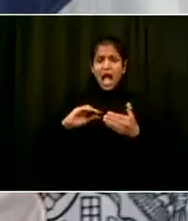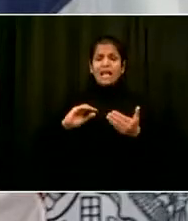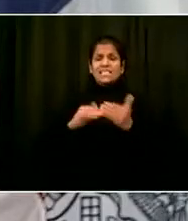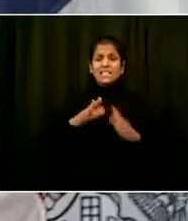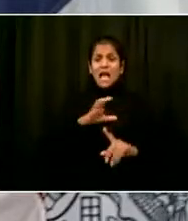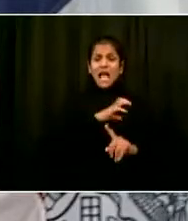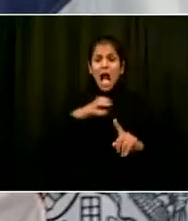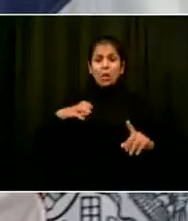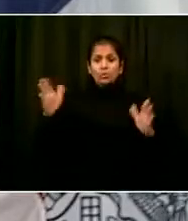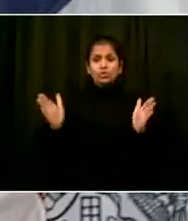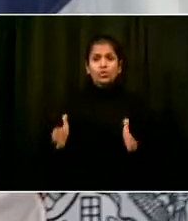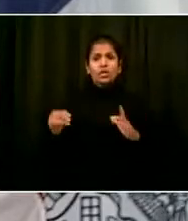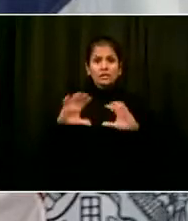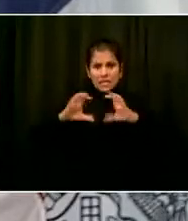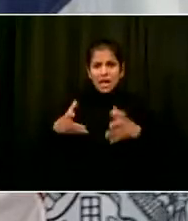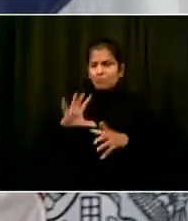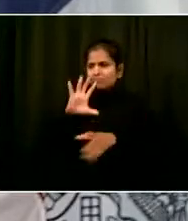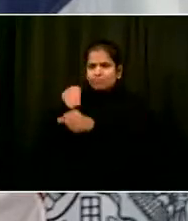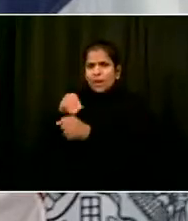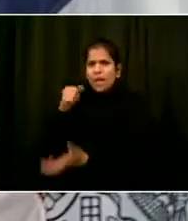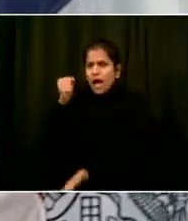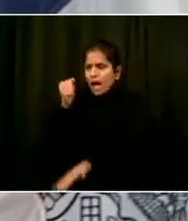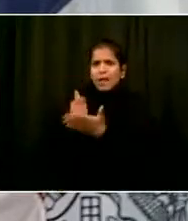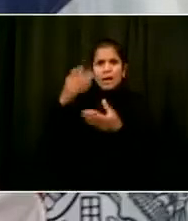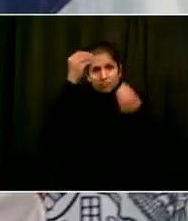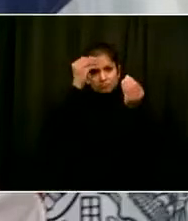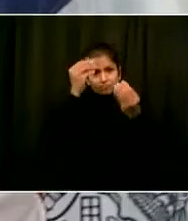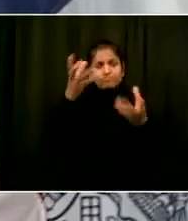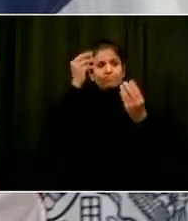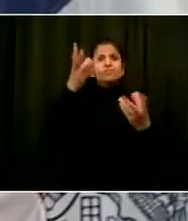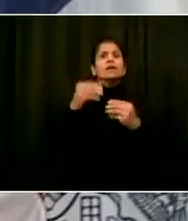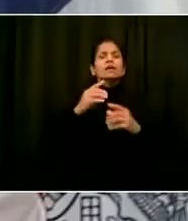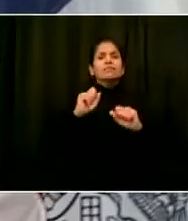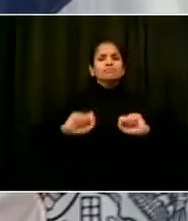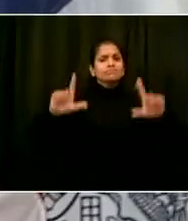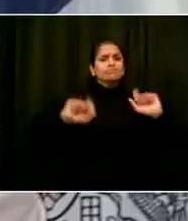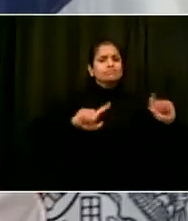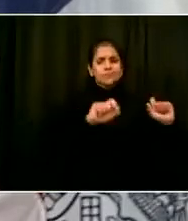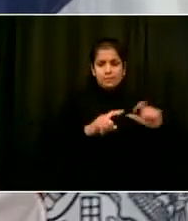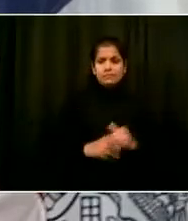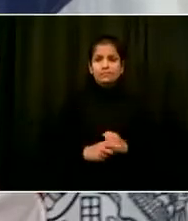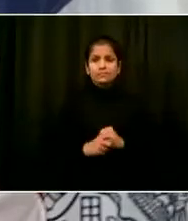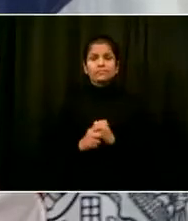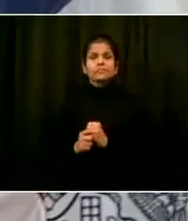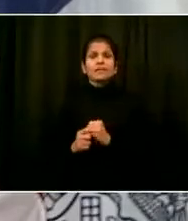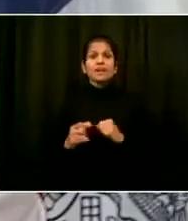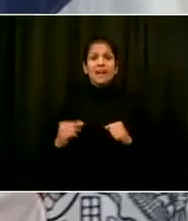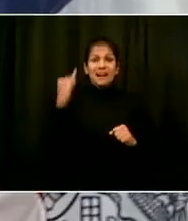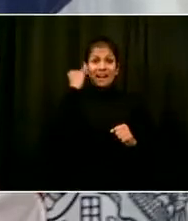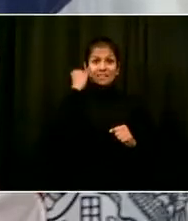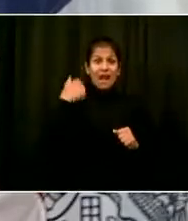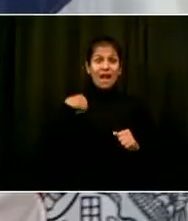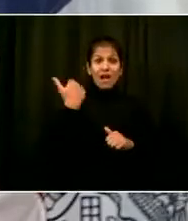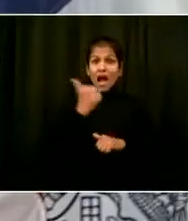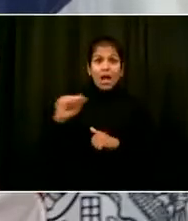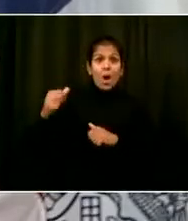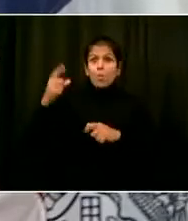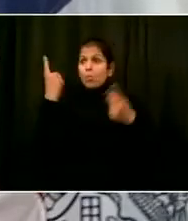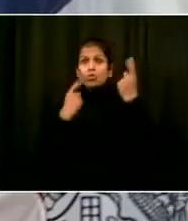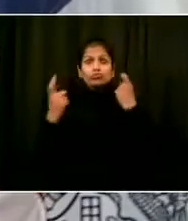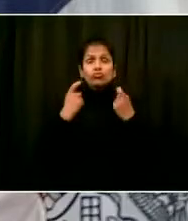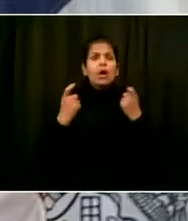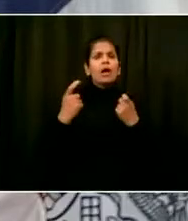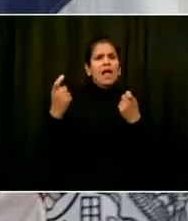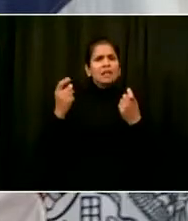constantly updates the elect officials as to what is up online visibly they know where to find the information in terms of specific